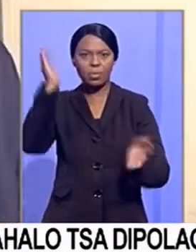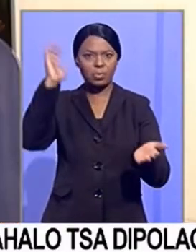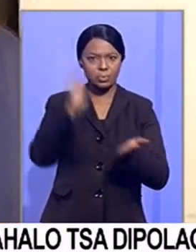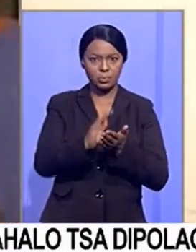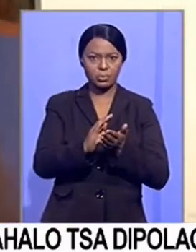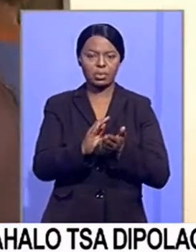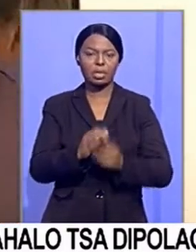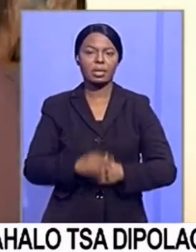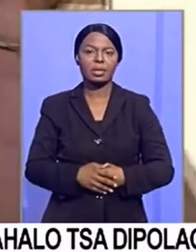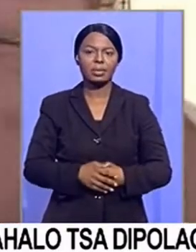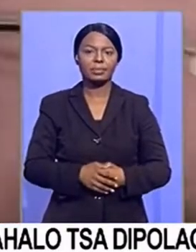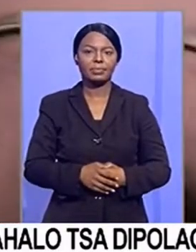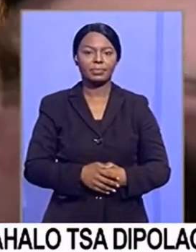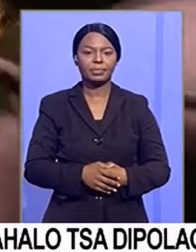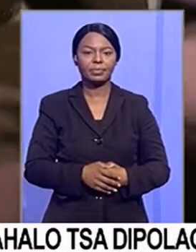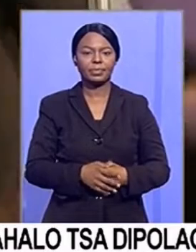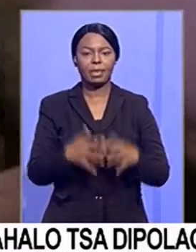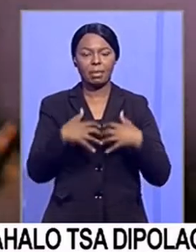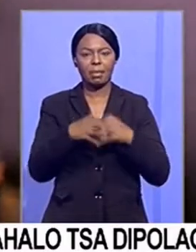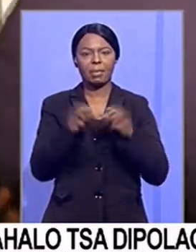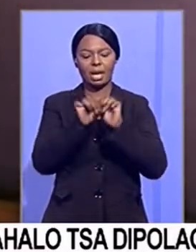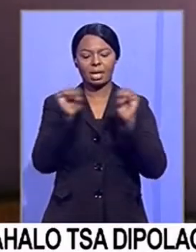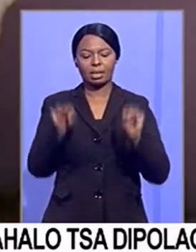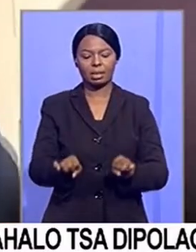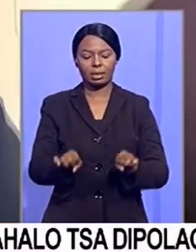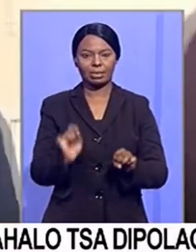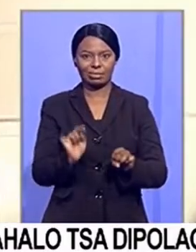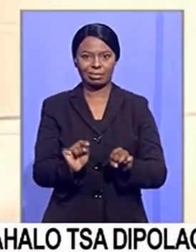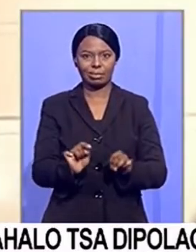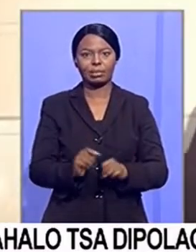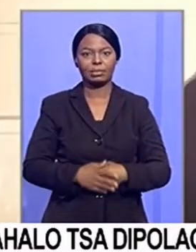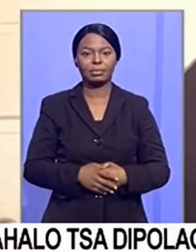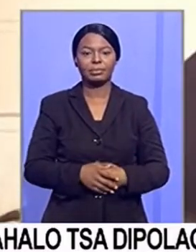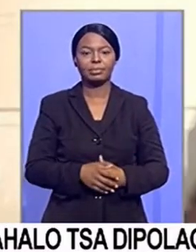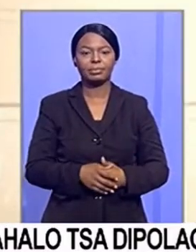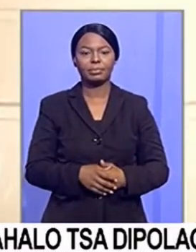pelo. Offense Timo, SABC News, Pretoria.